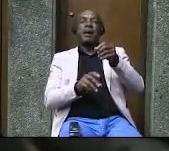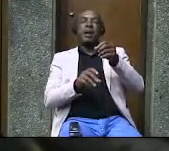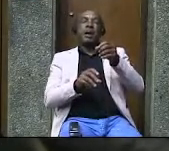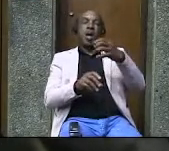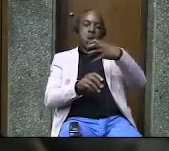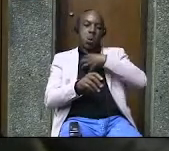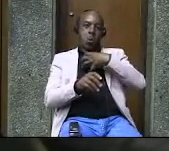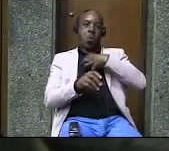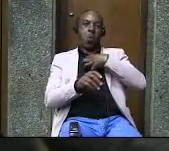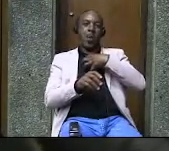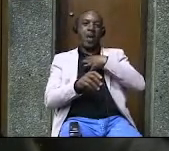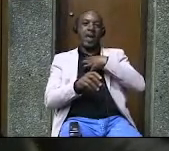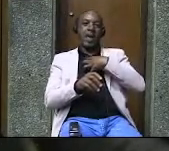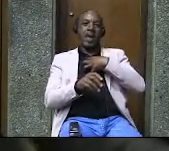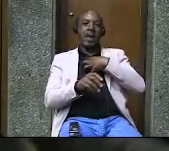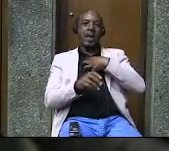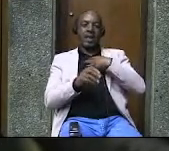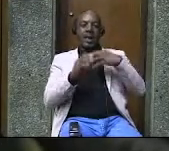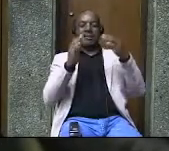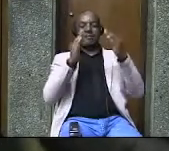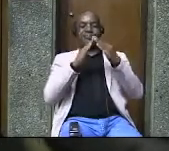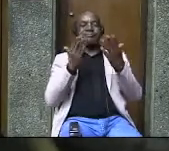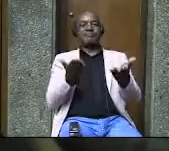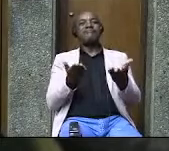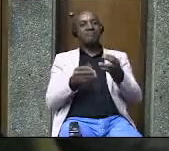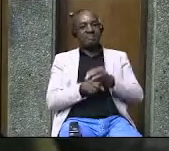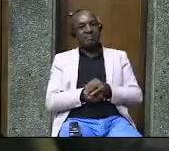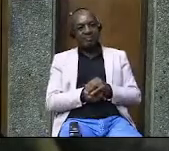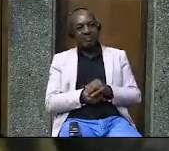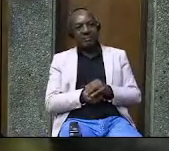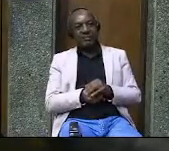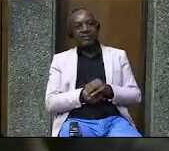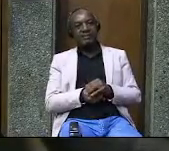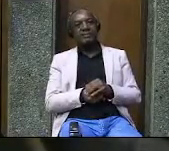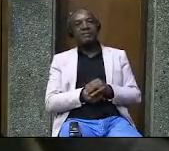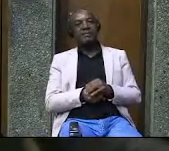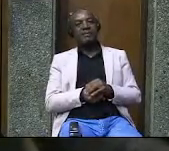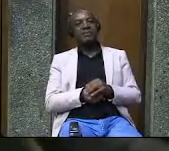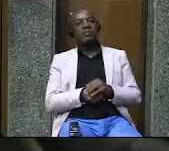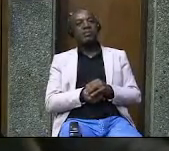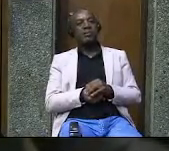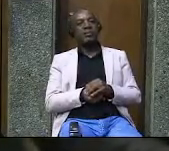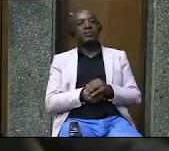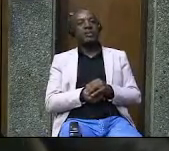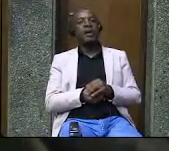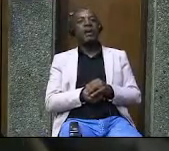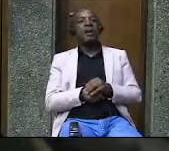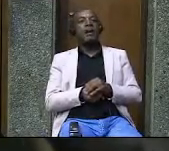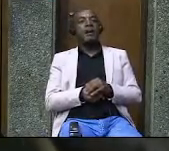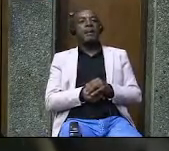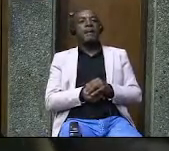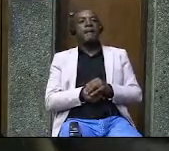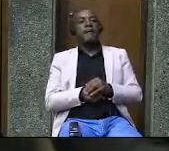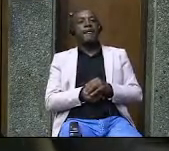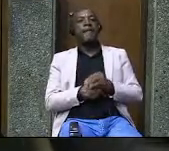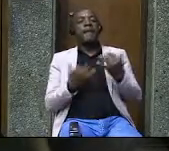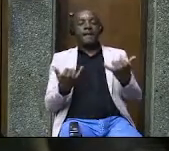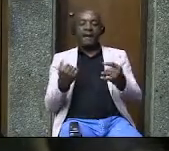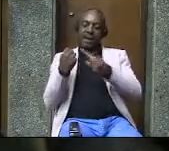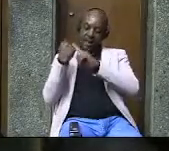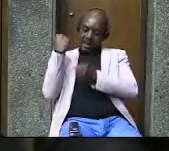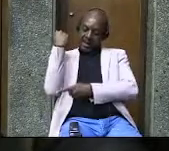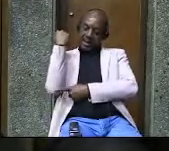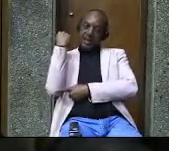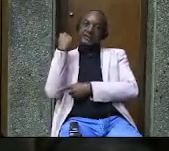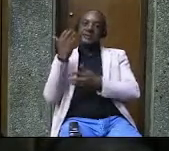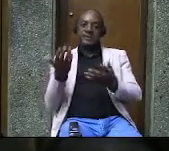them. Then it can be taken under their feet and they can literally start being in streets. And lastly,